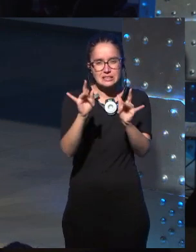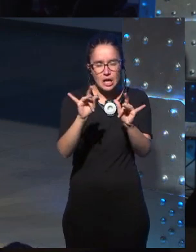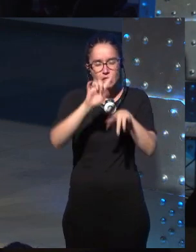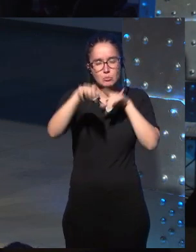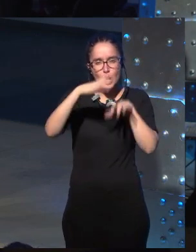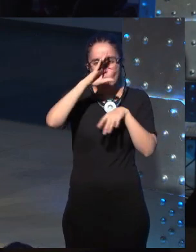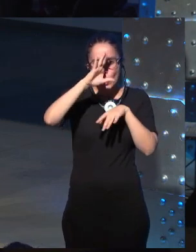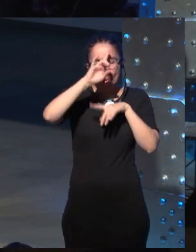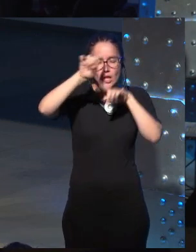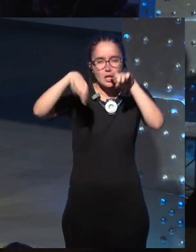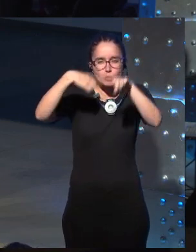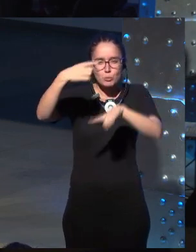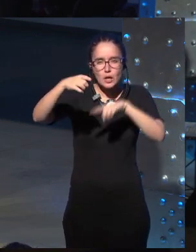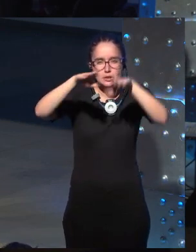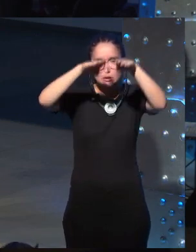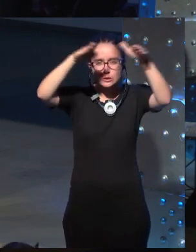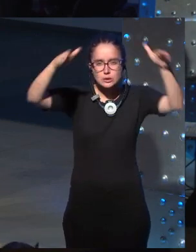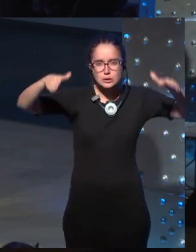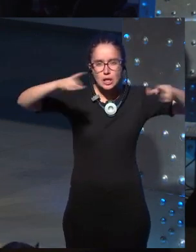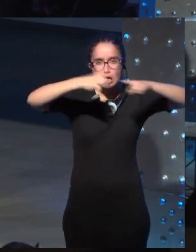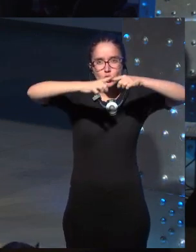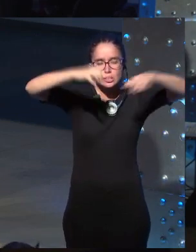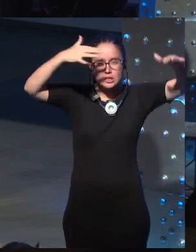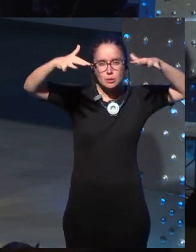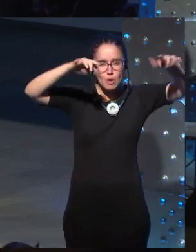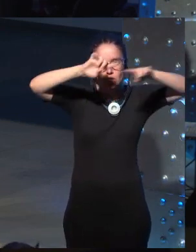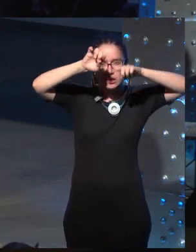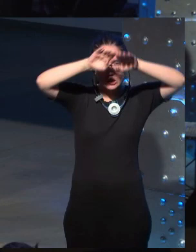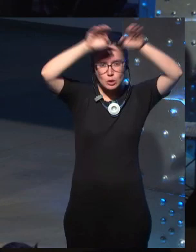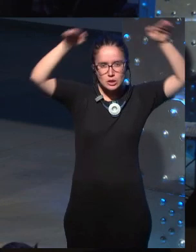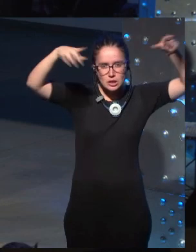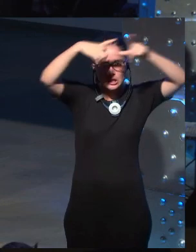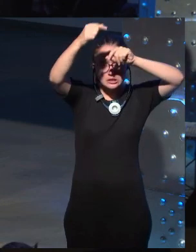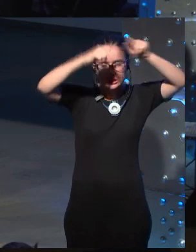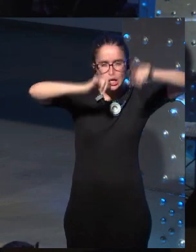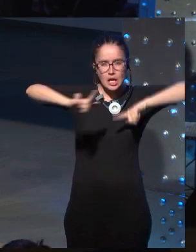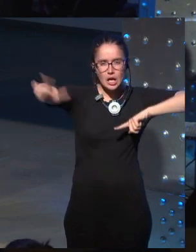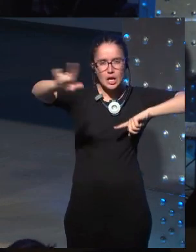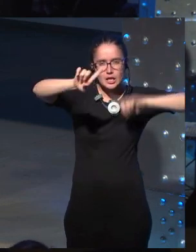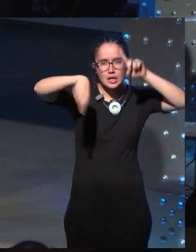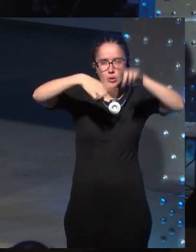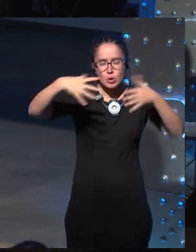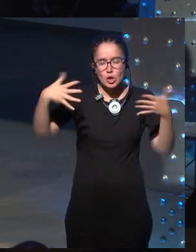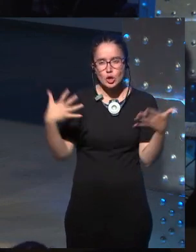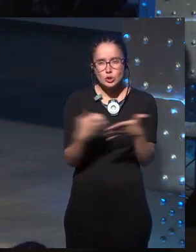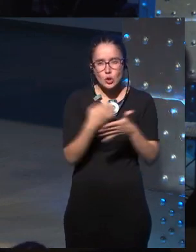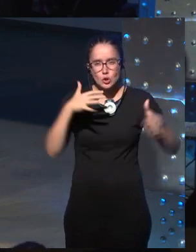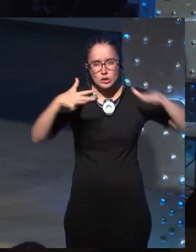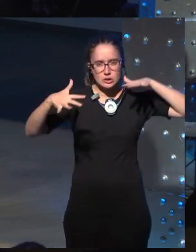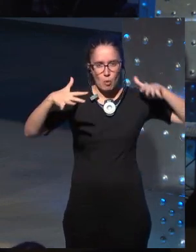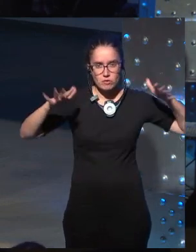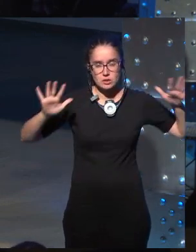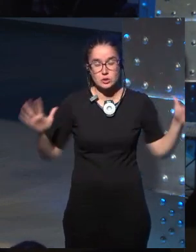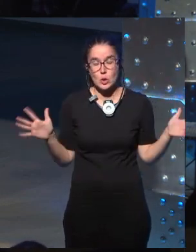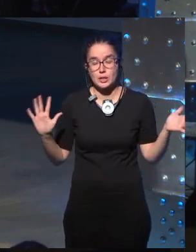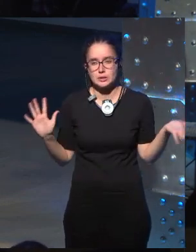the sphere of the moving things, then the sphere of the faraway stars, and that everything was moving like that. Seeing a comet